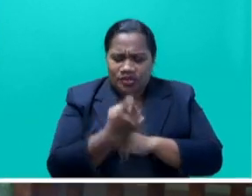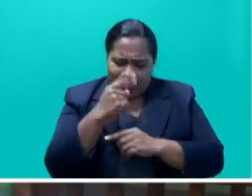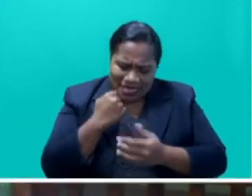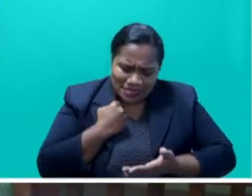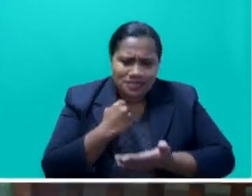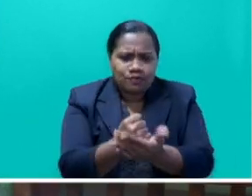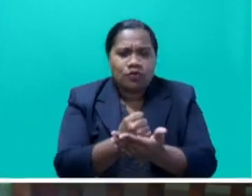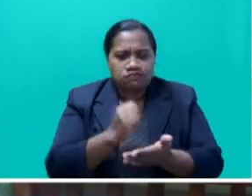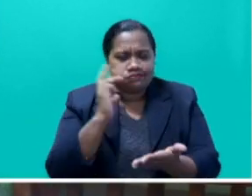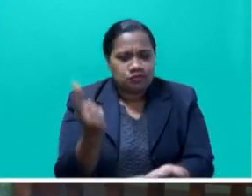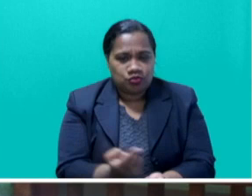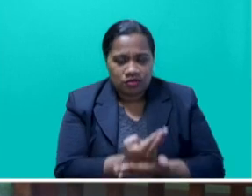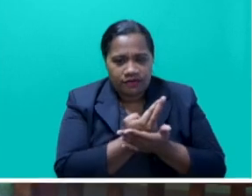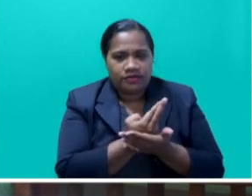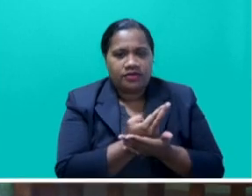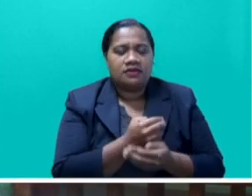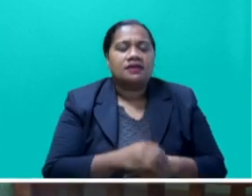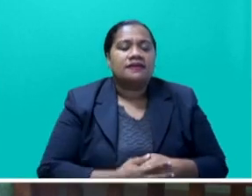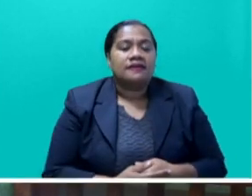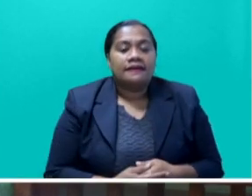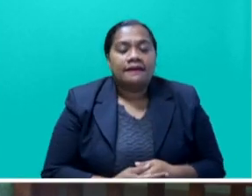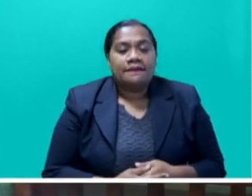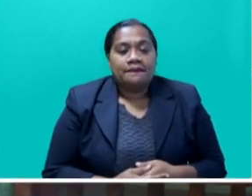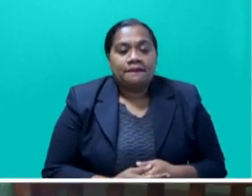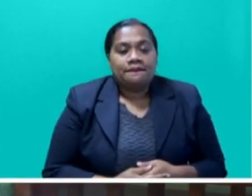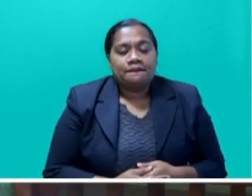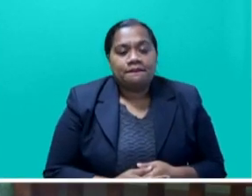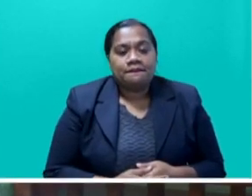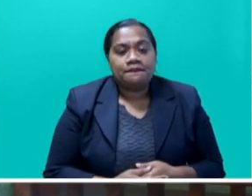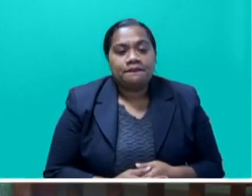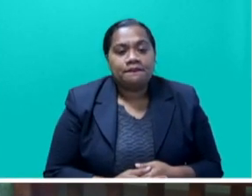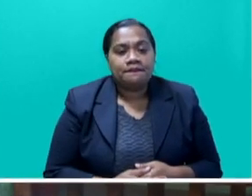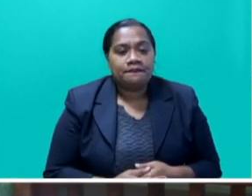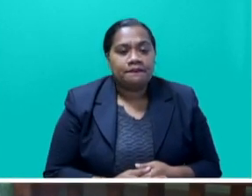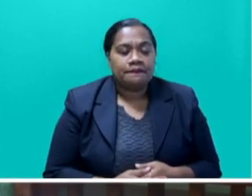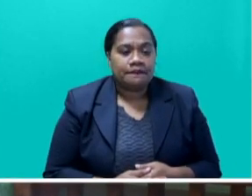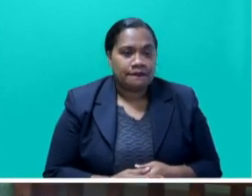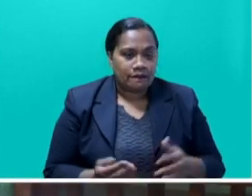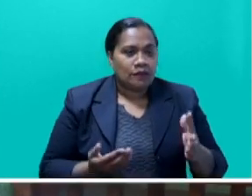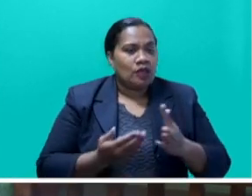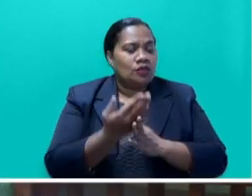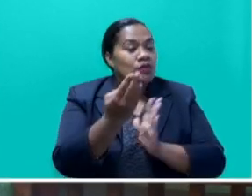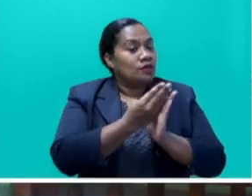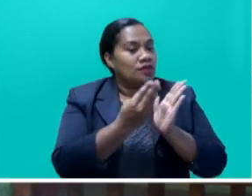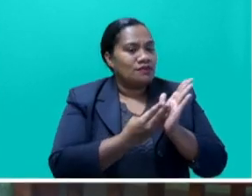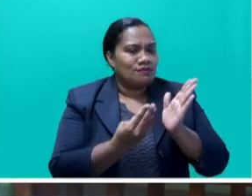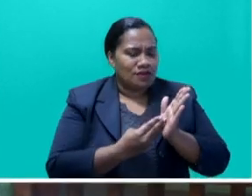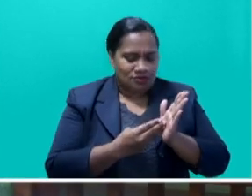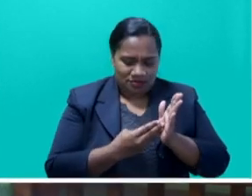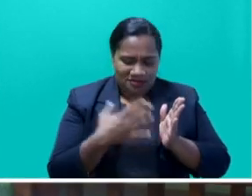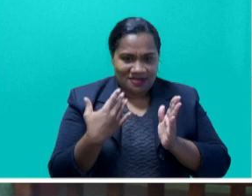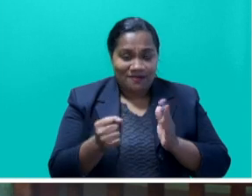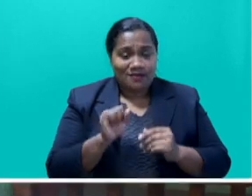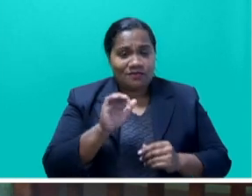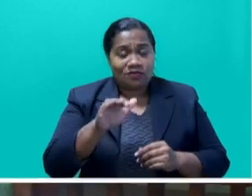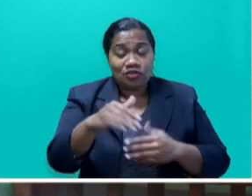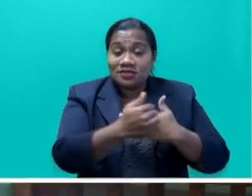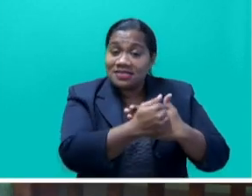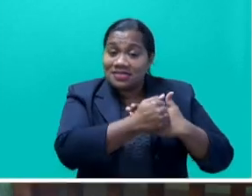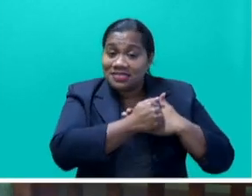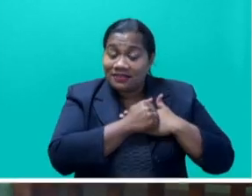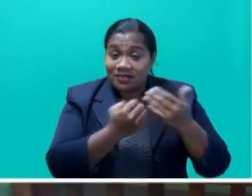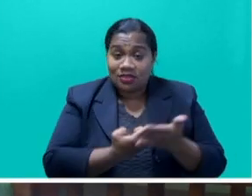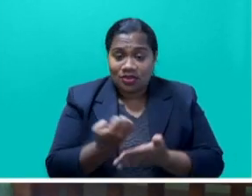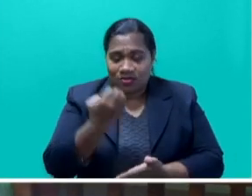recovery. Amidst the darkness, government through this budget is projecting a future that is safe and an economy that